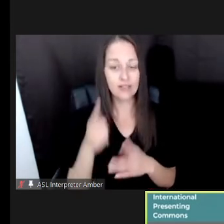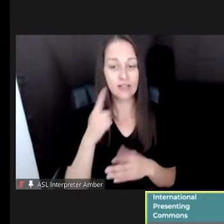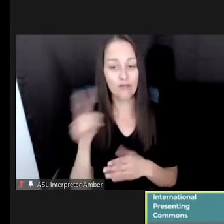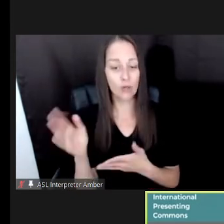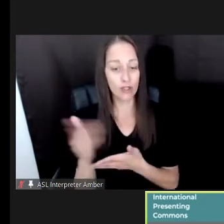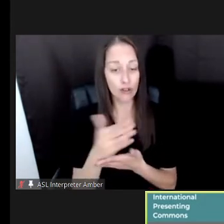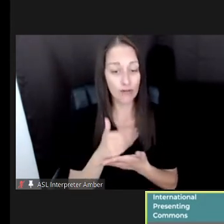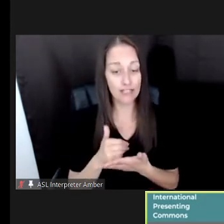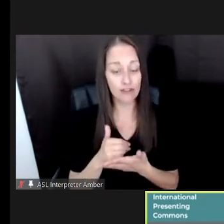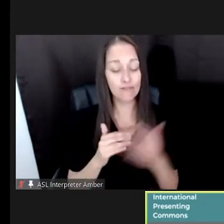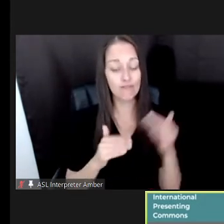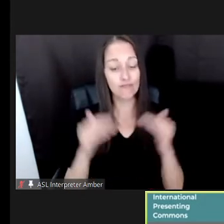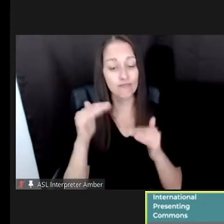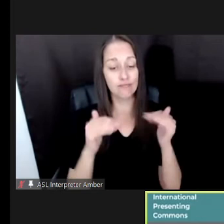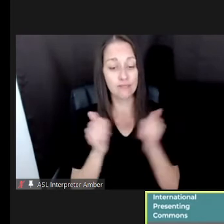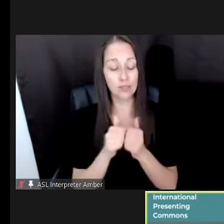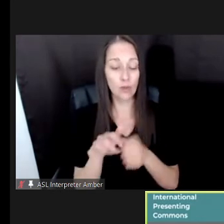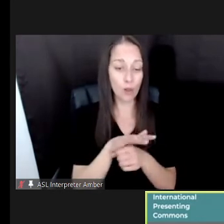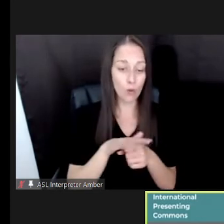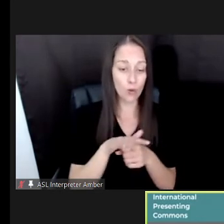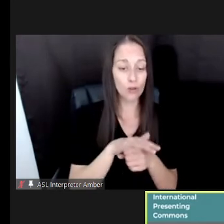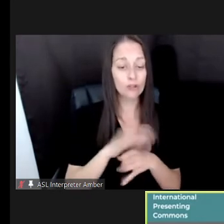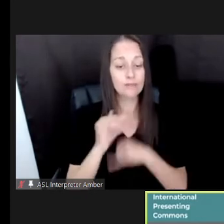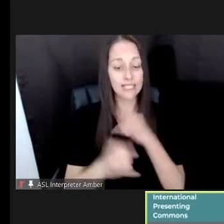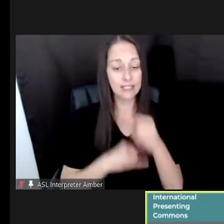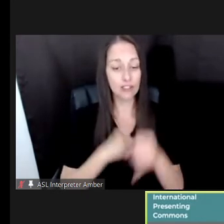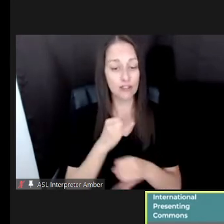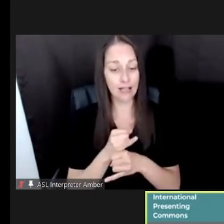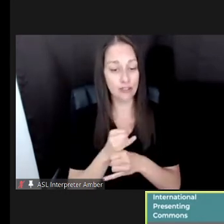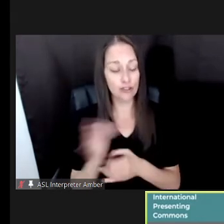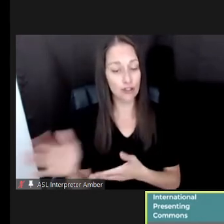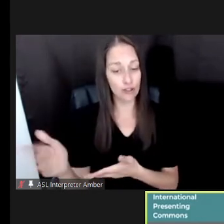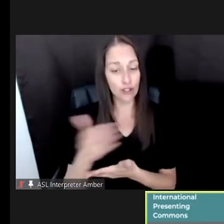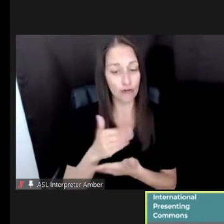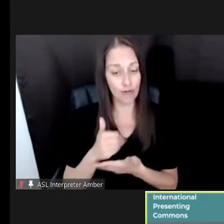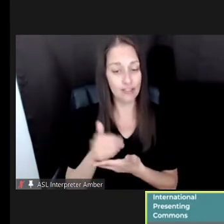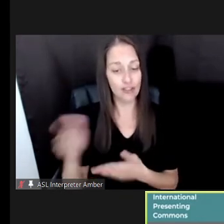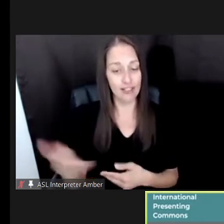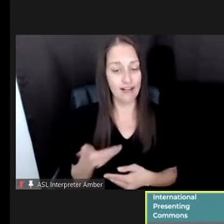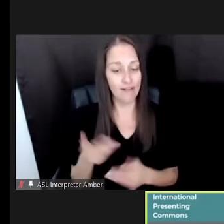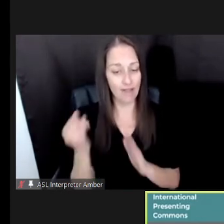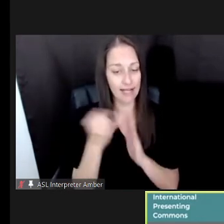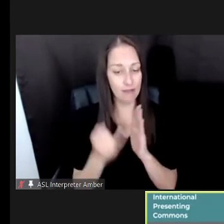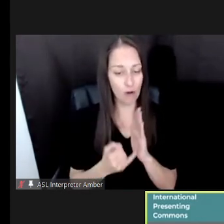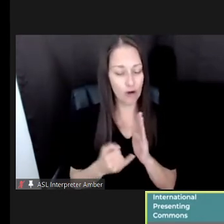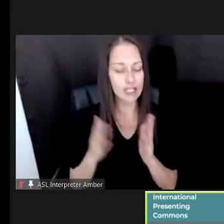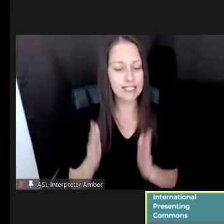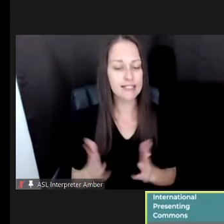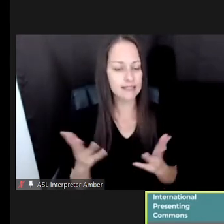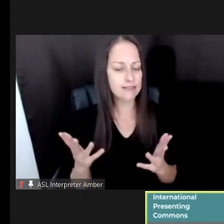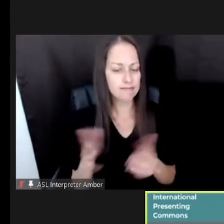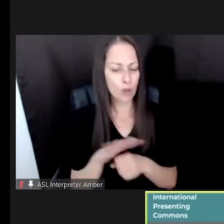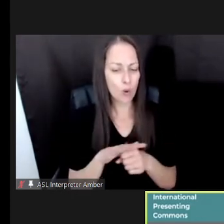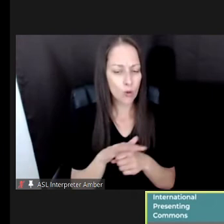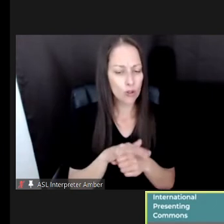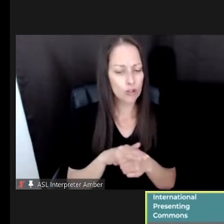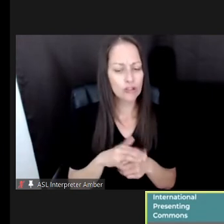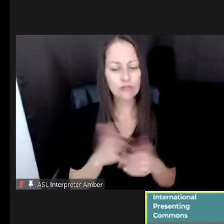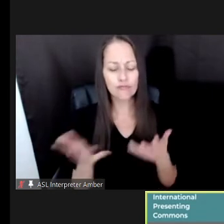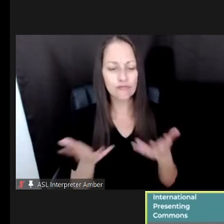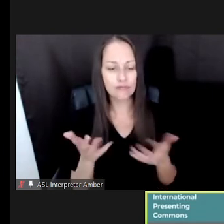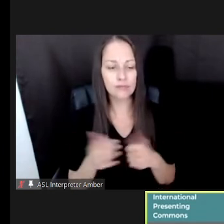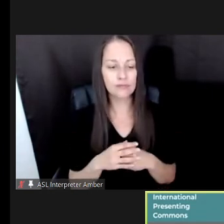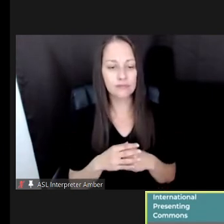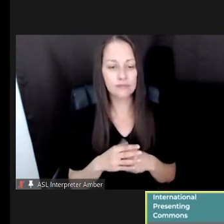local and international focus, and the kinds of artists and audiences that are being curated. And I want to just talk a little bit about